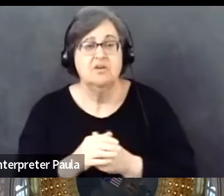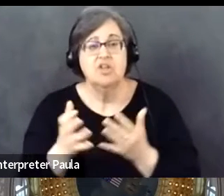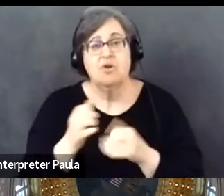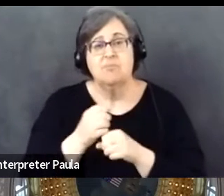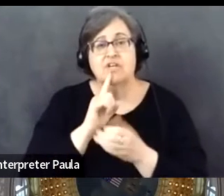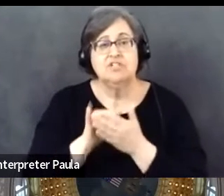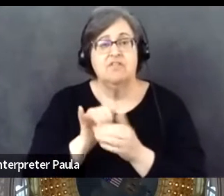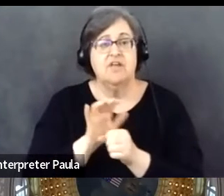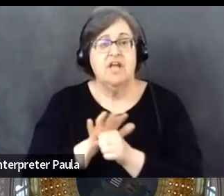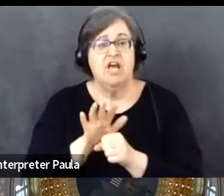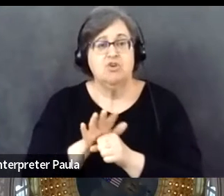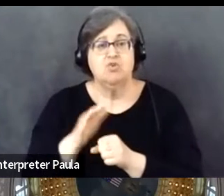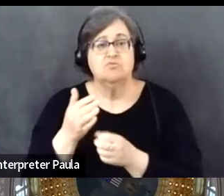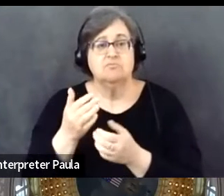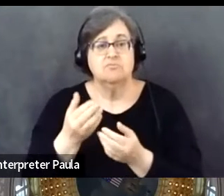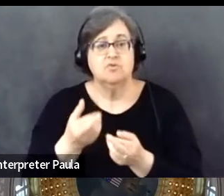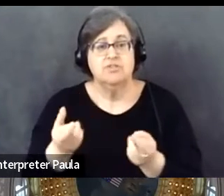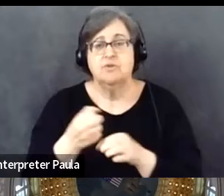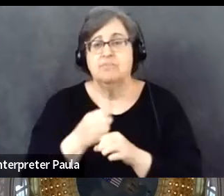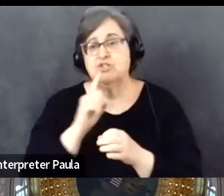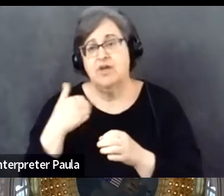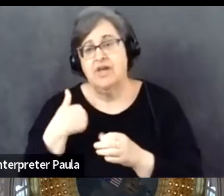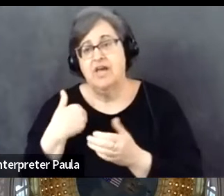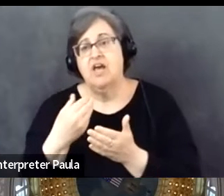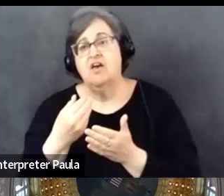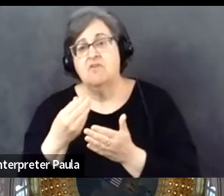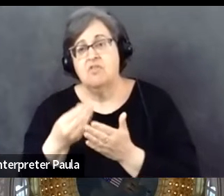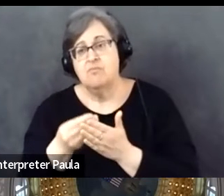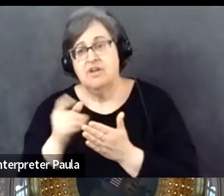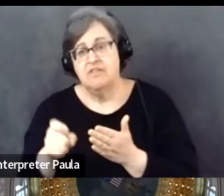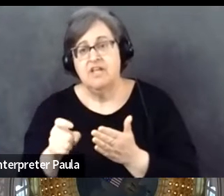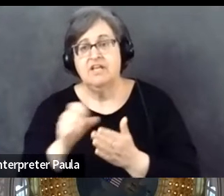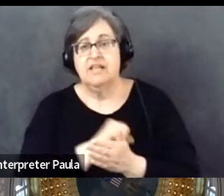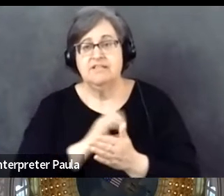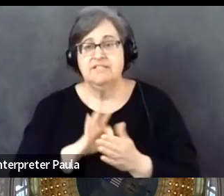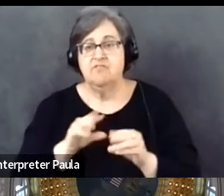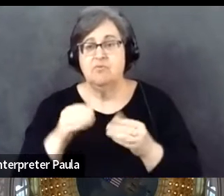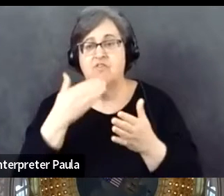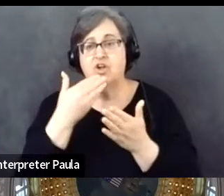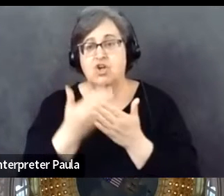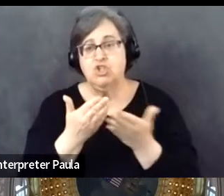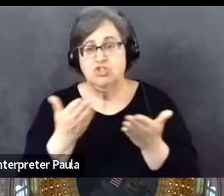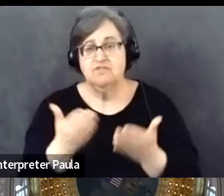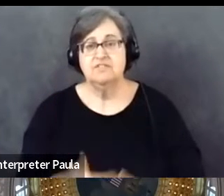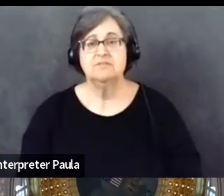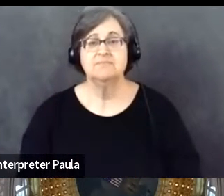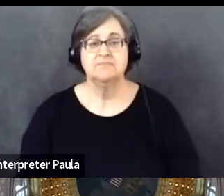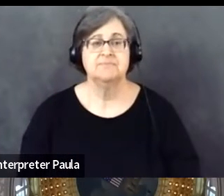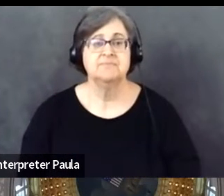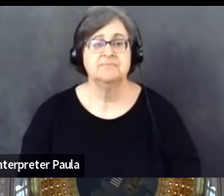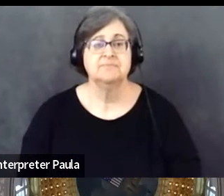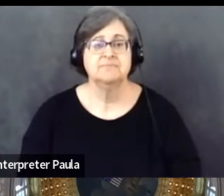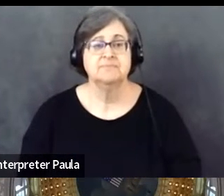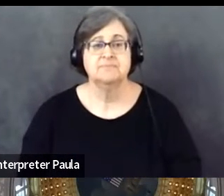adequately resourced, make sure they have the money they need and the staffing they need to provide good services there, so that they don't